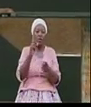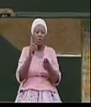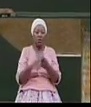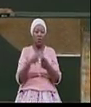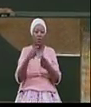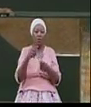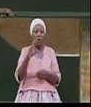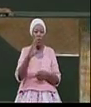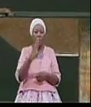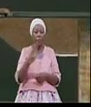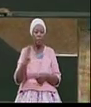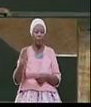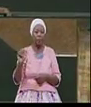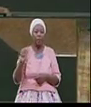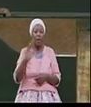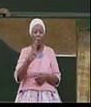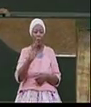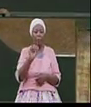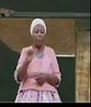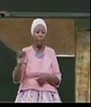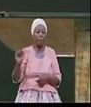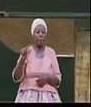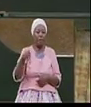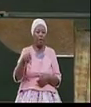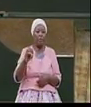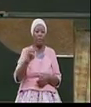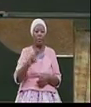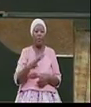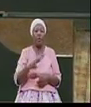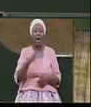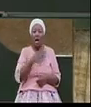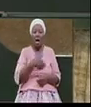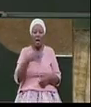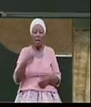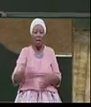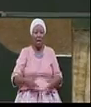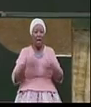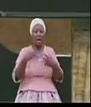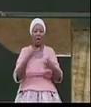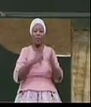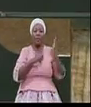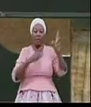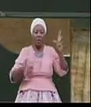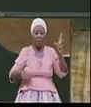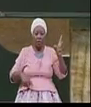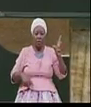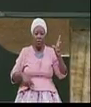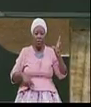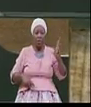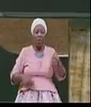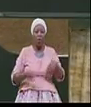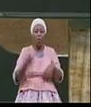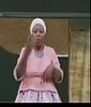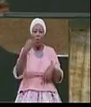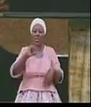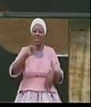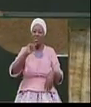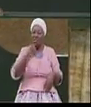unto Baal Peor, and the anger of the Lord was